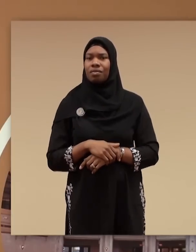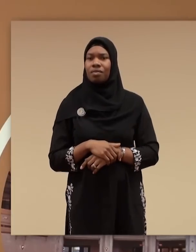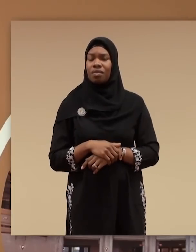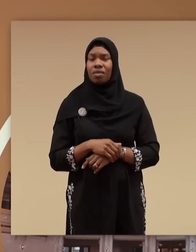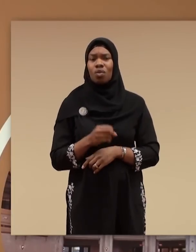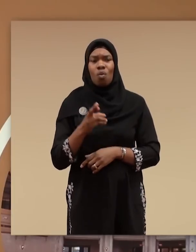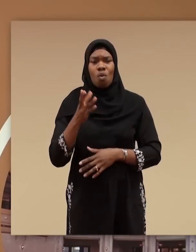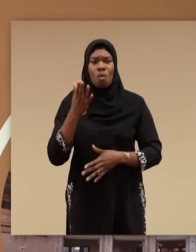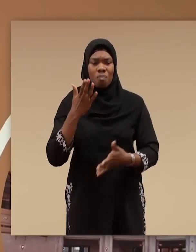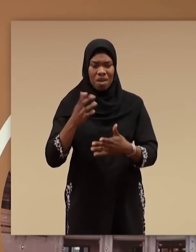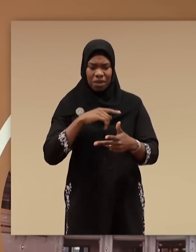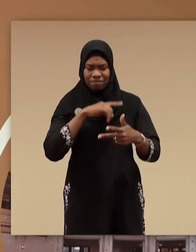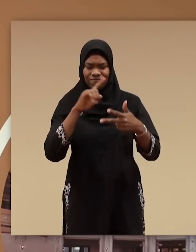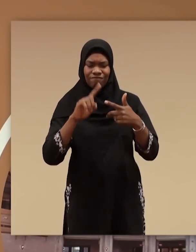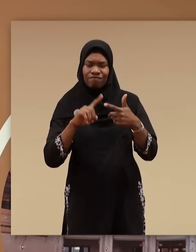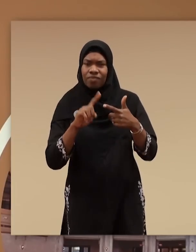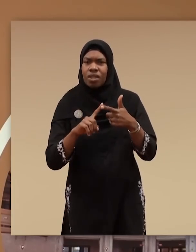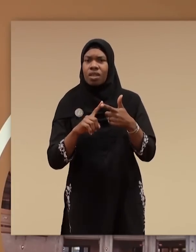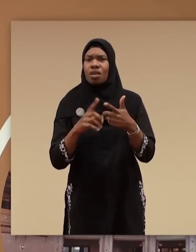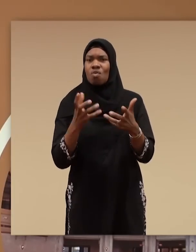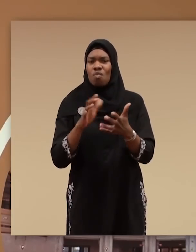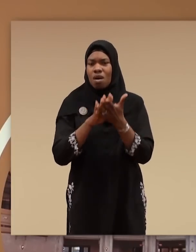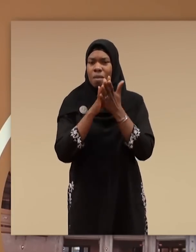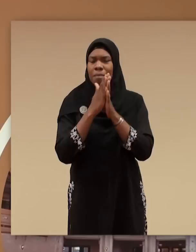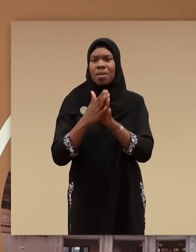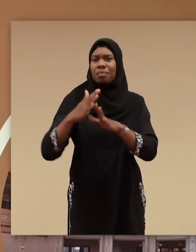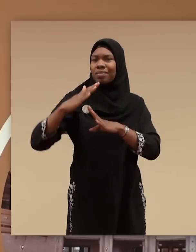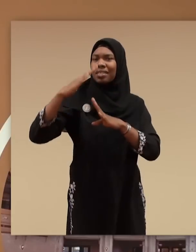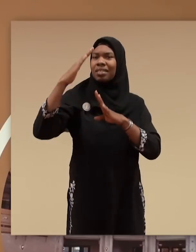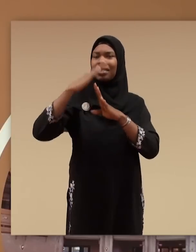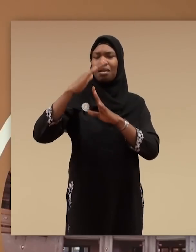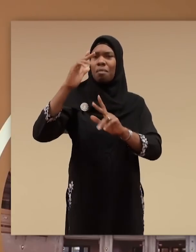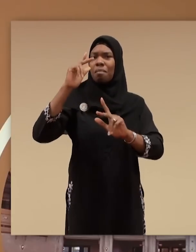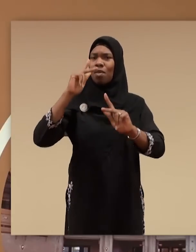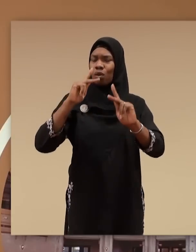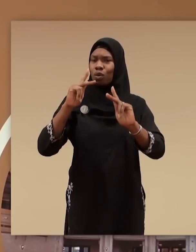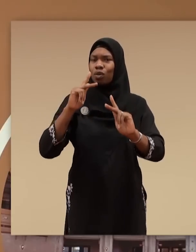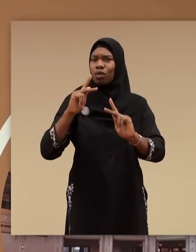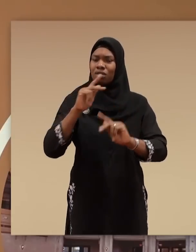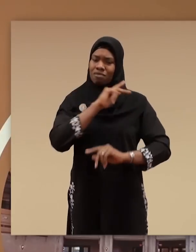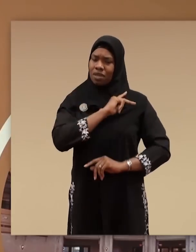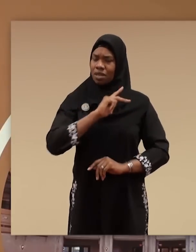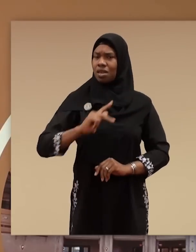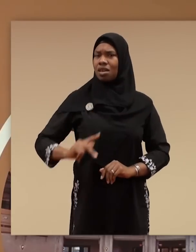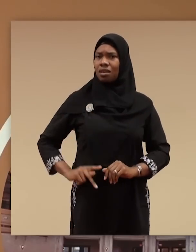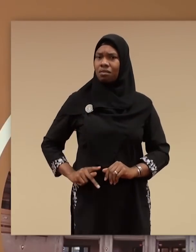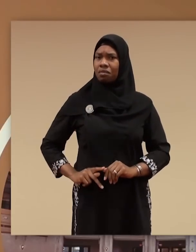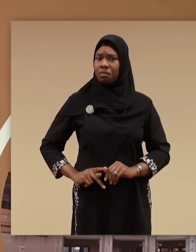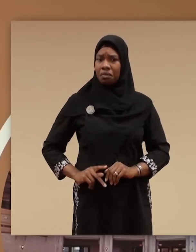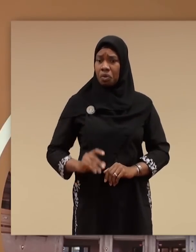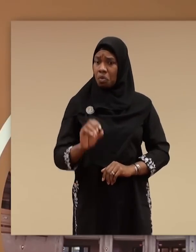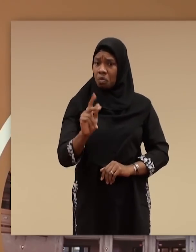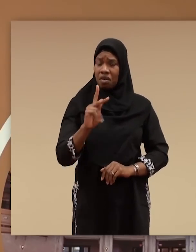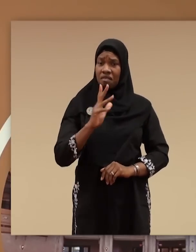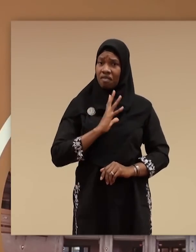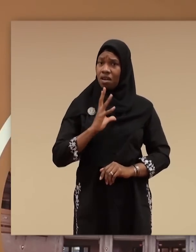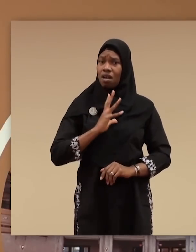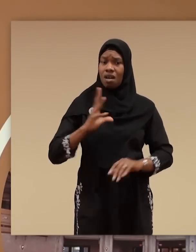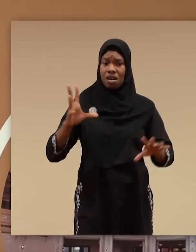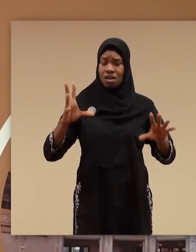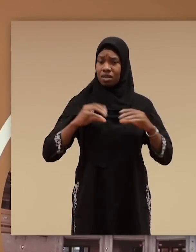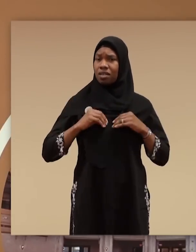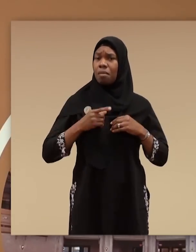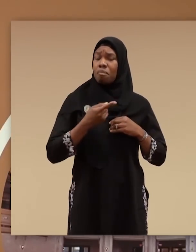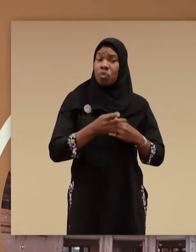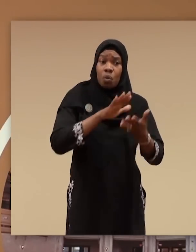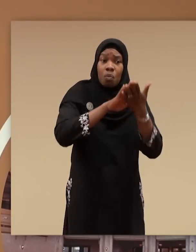king, we are ready to make you our king. And we would not pass